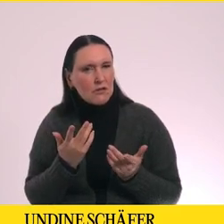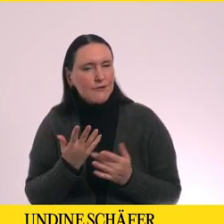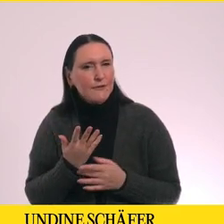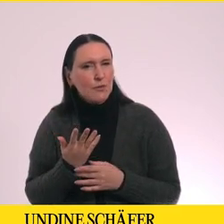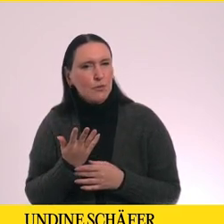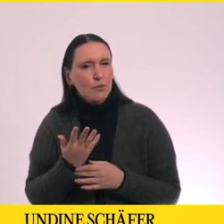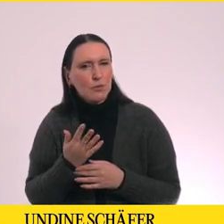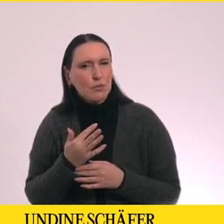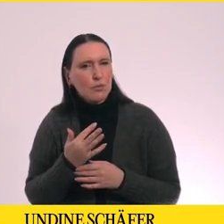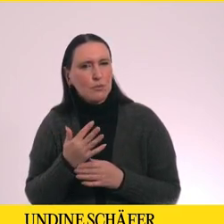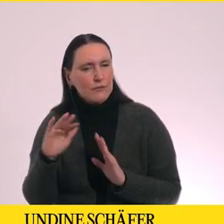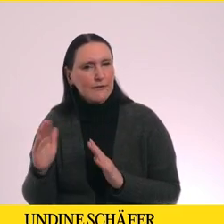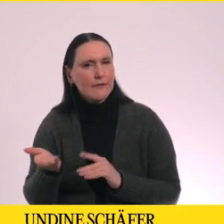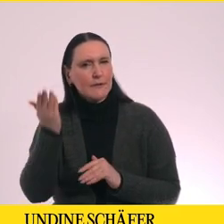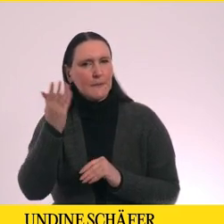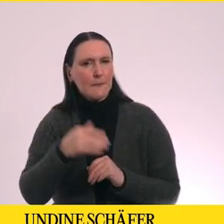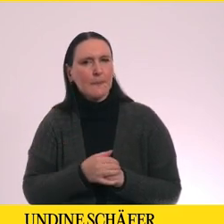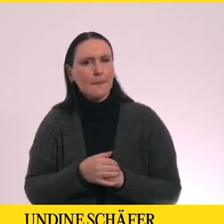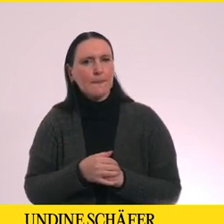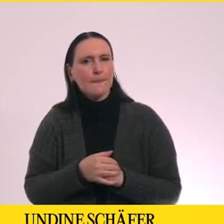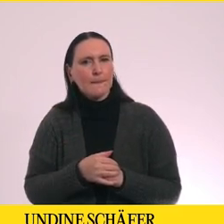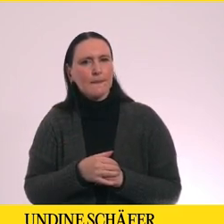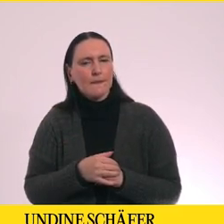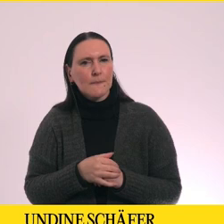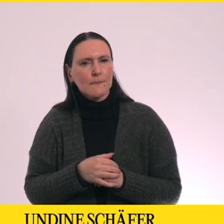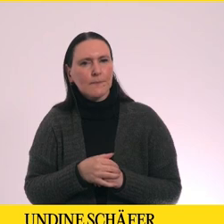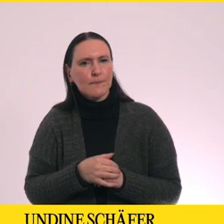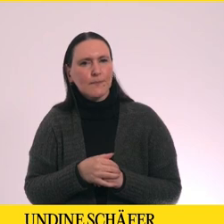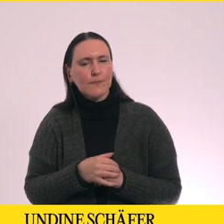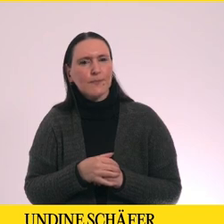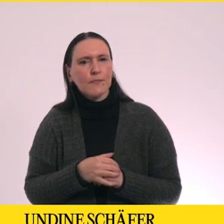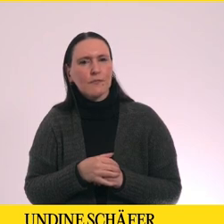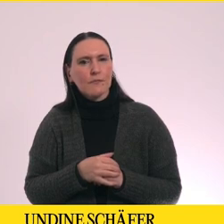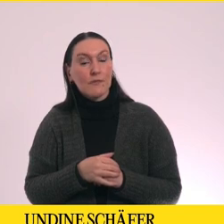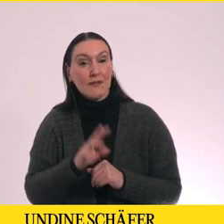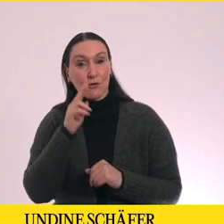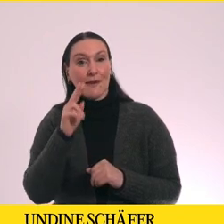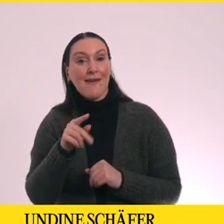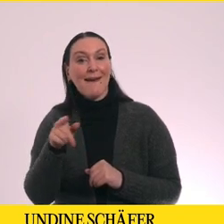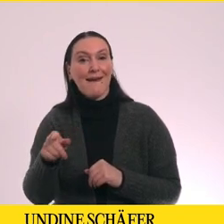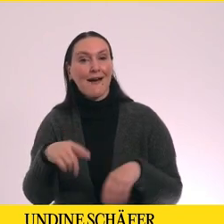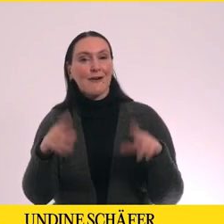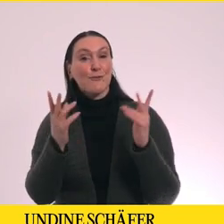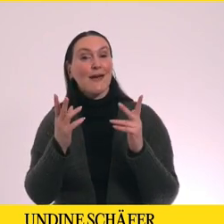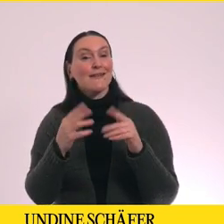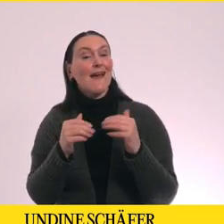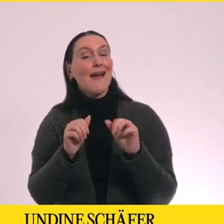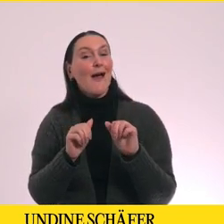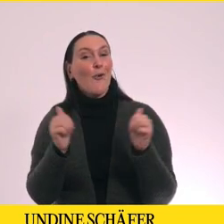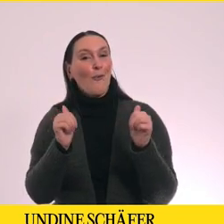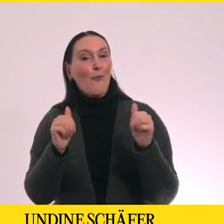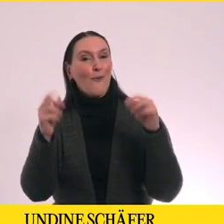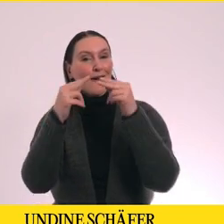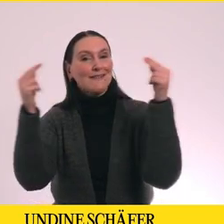these differences, the huge distances between the image and then the reality. And perhaps just